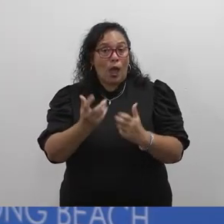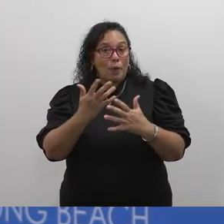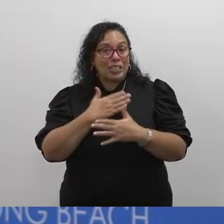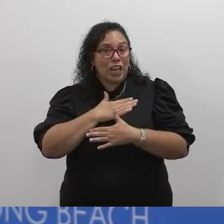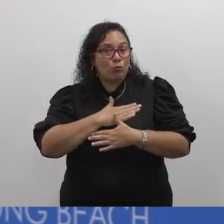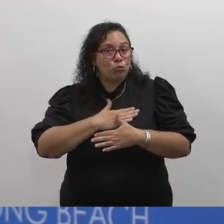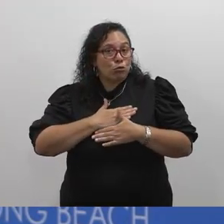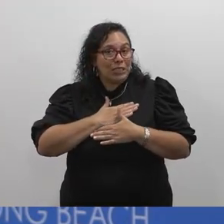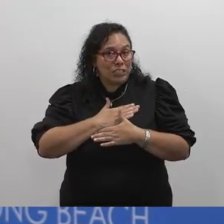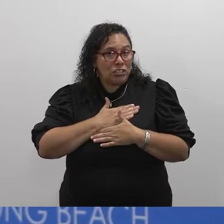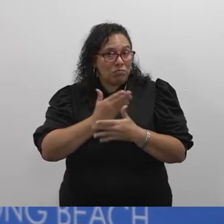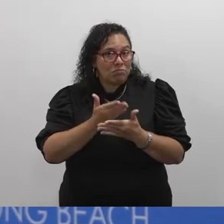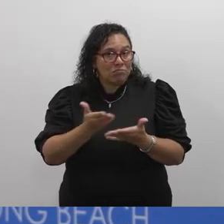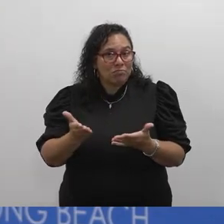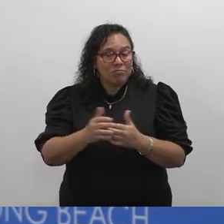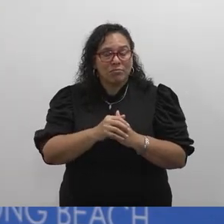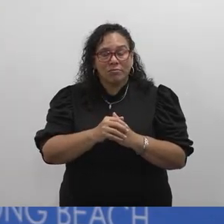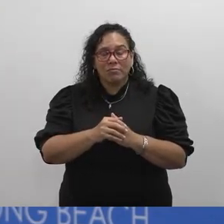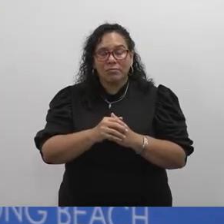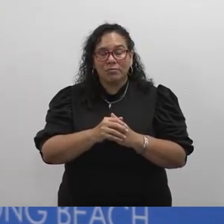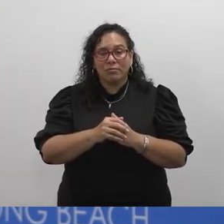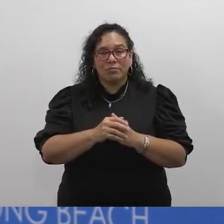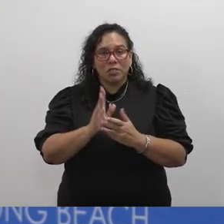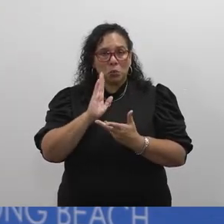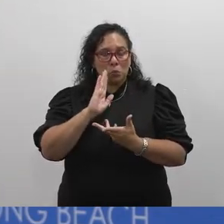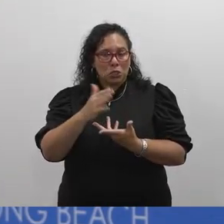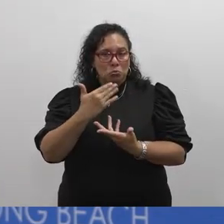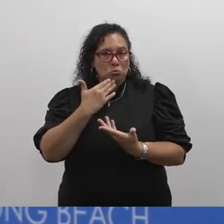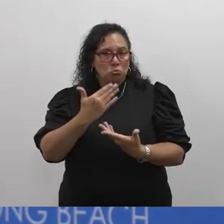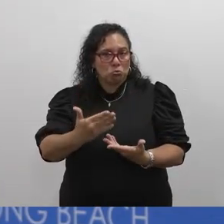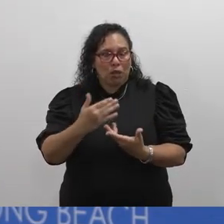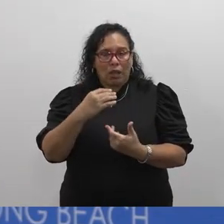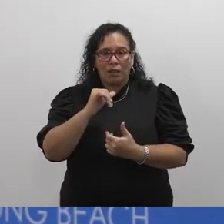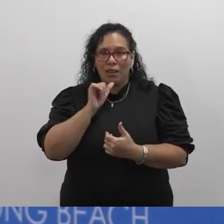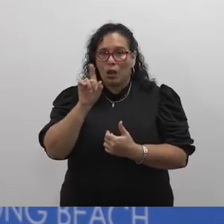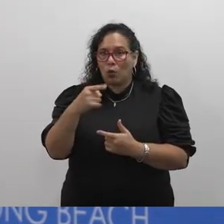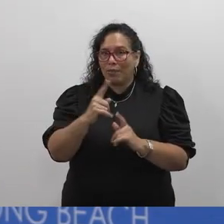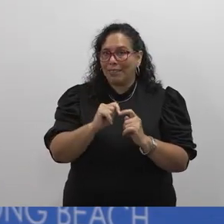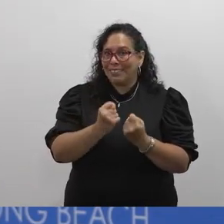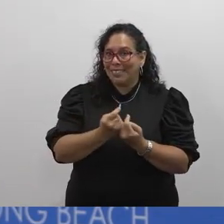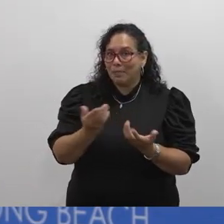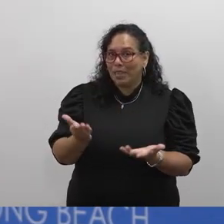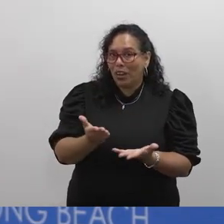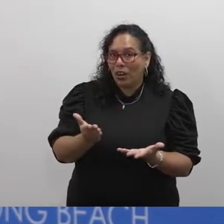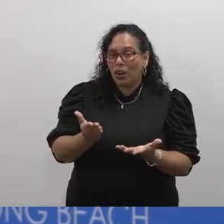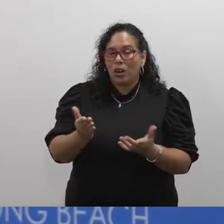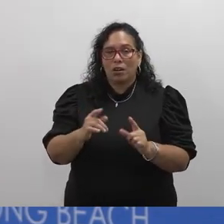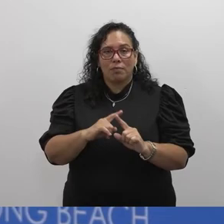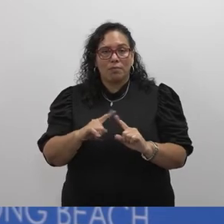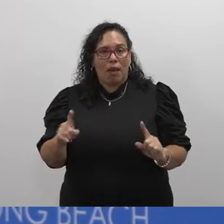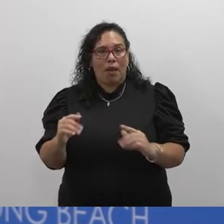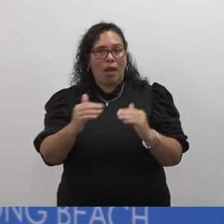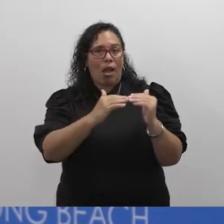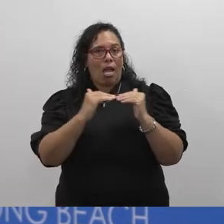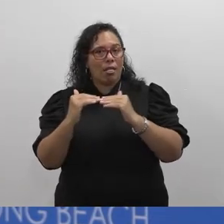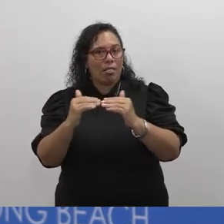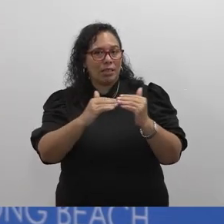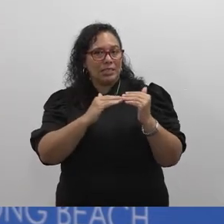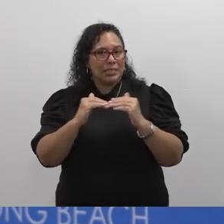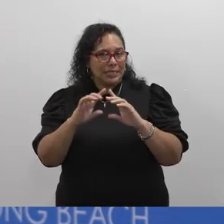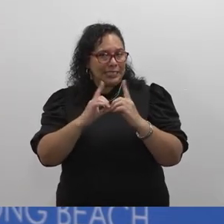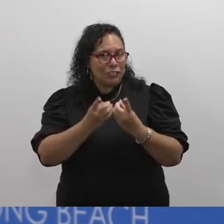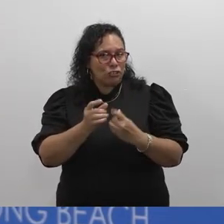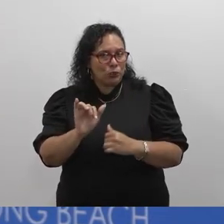because I think that they are going to bode well for not just the team here, but our colleagues out into the district as